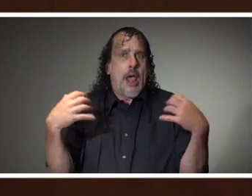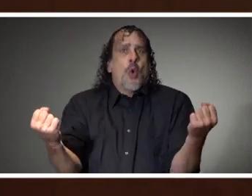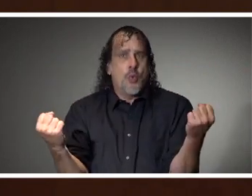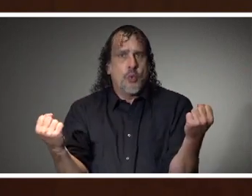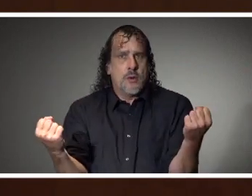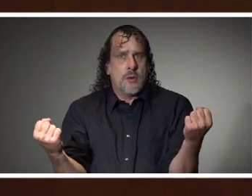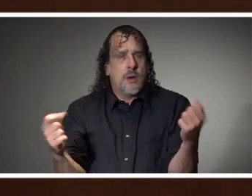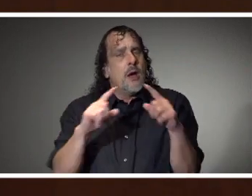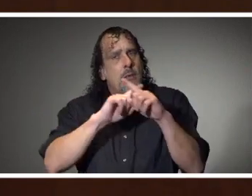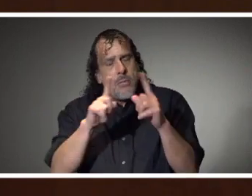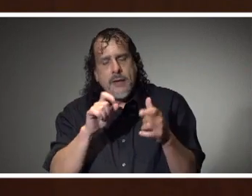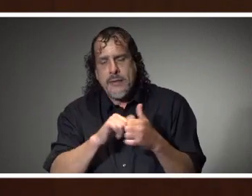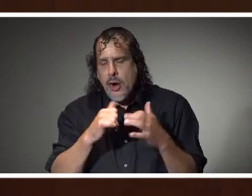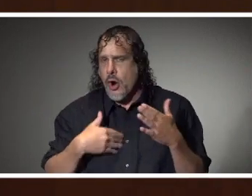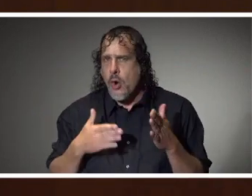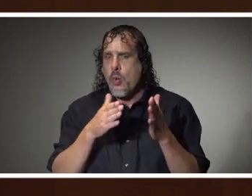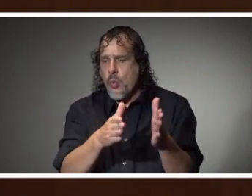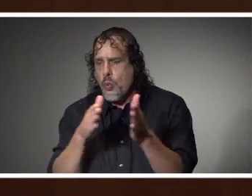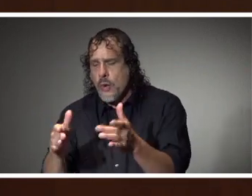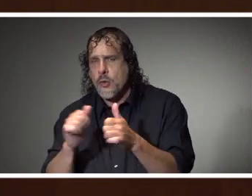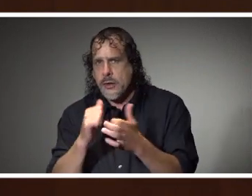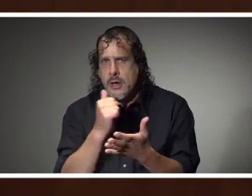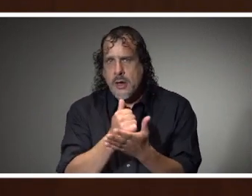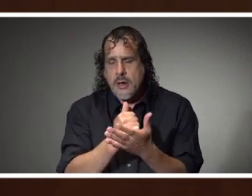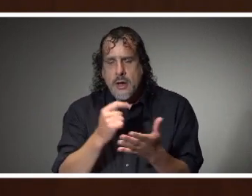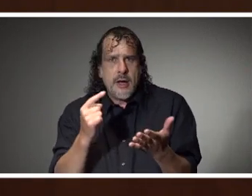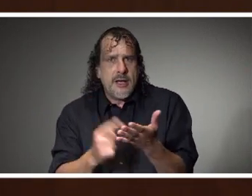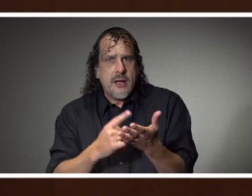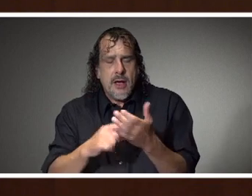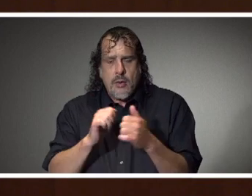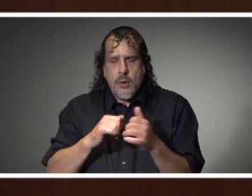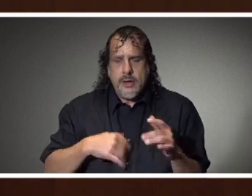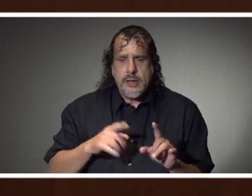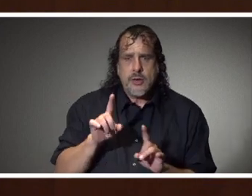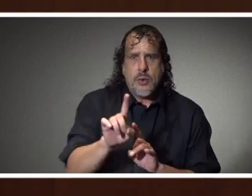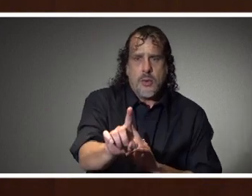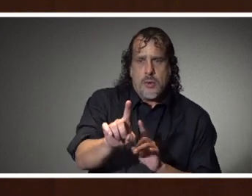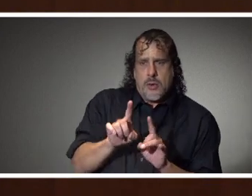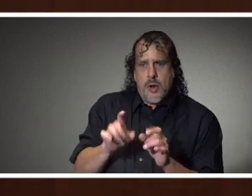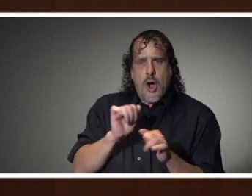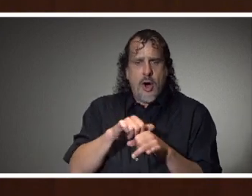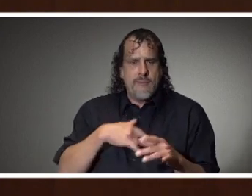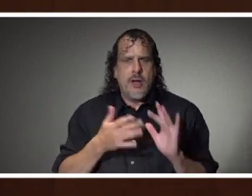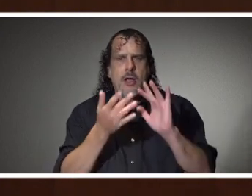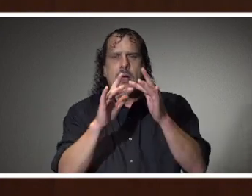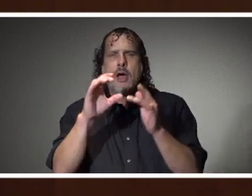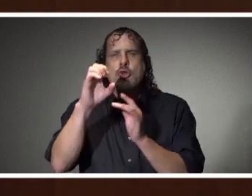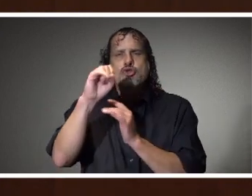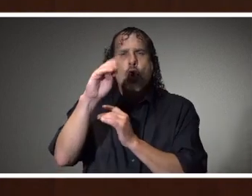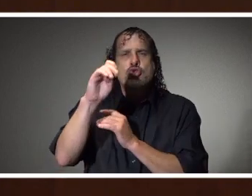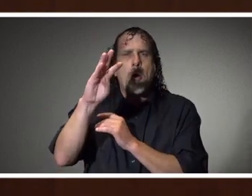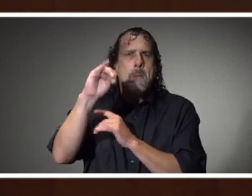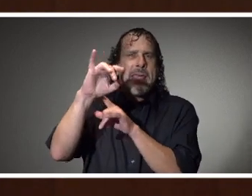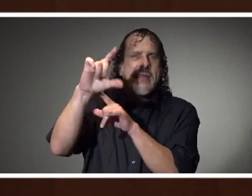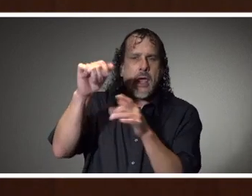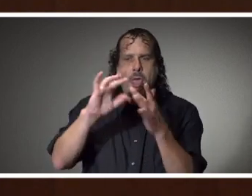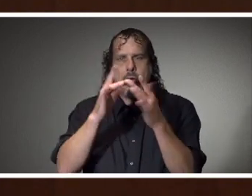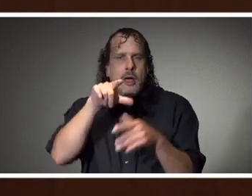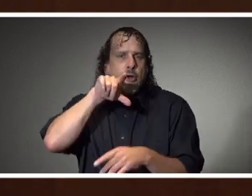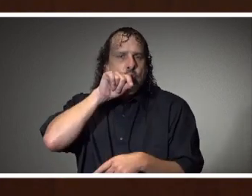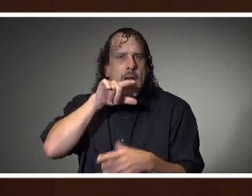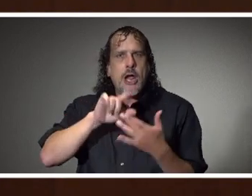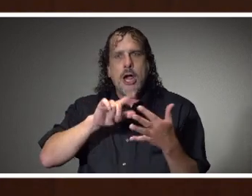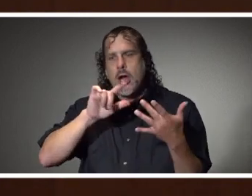cope. For example, sometimes we may need to step back from social media and all of the stories about